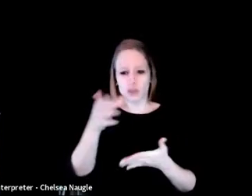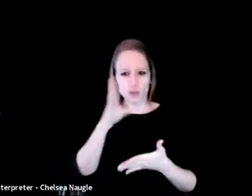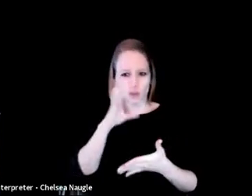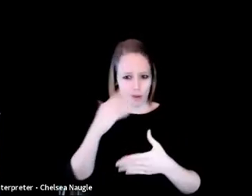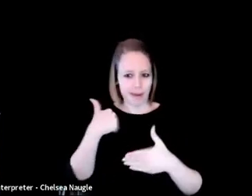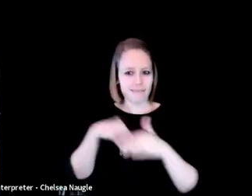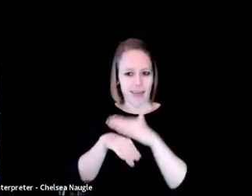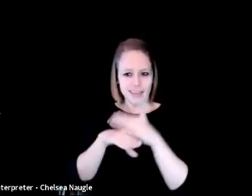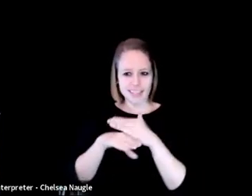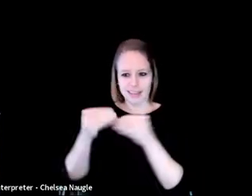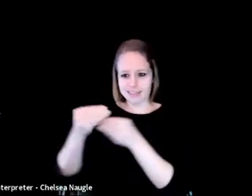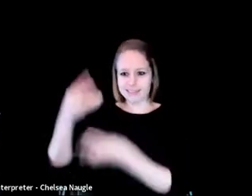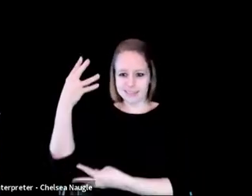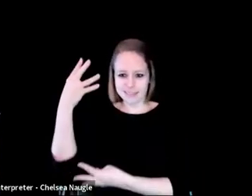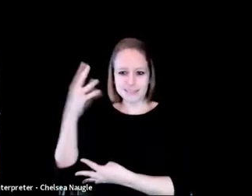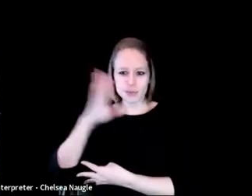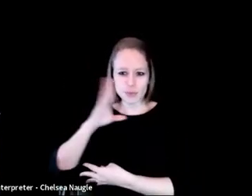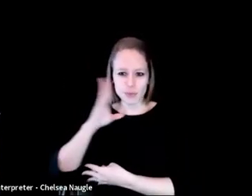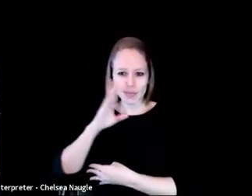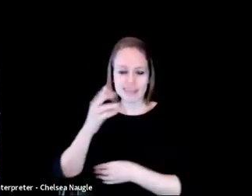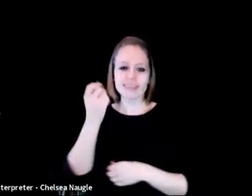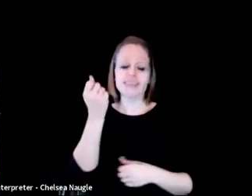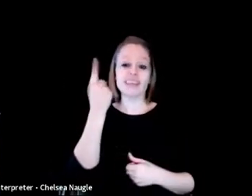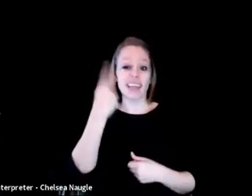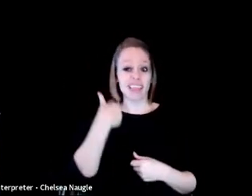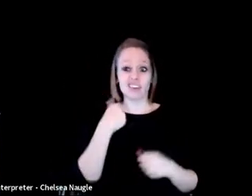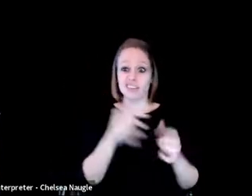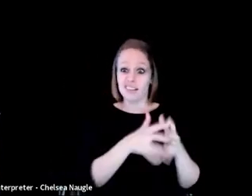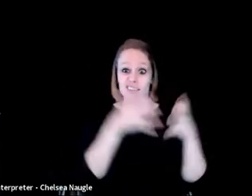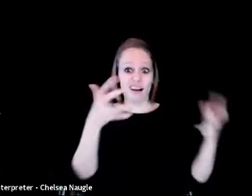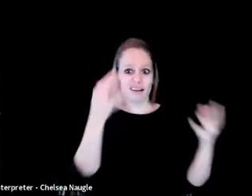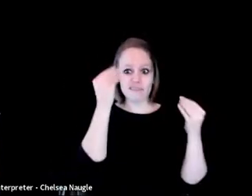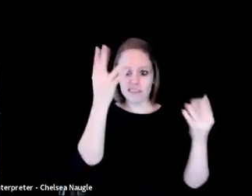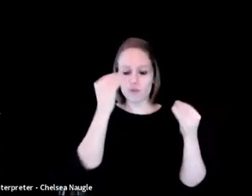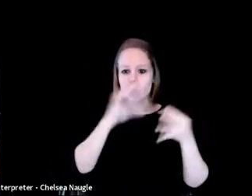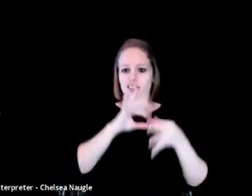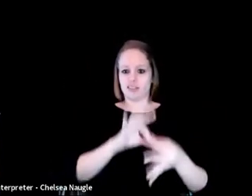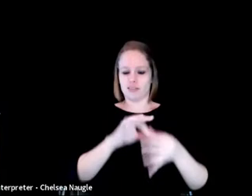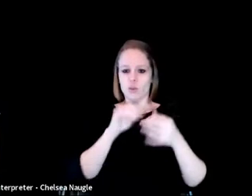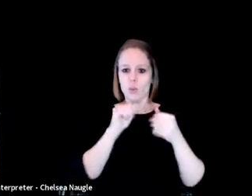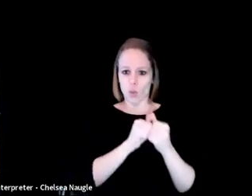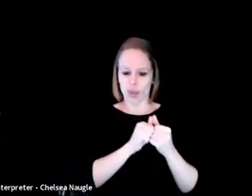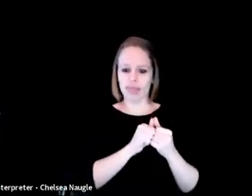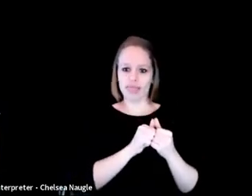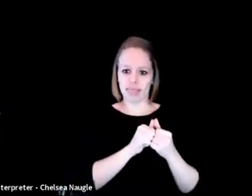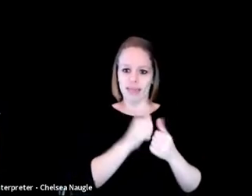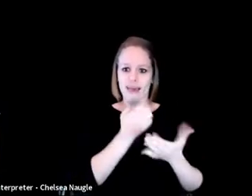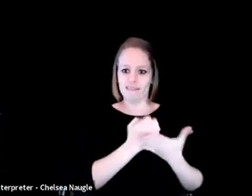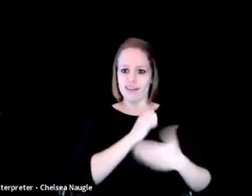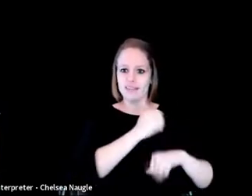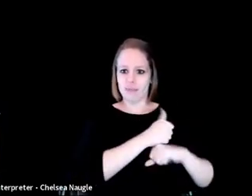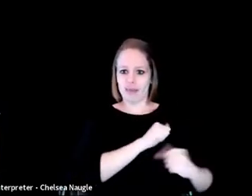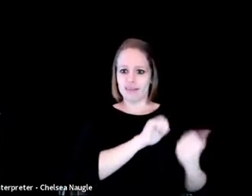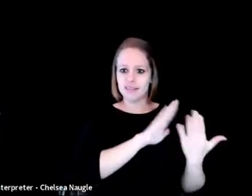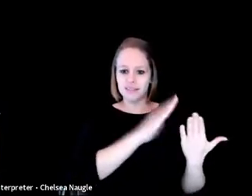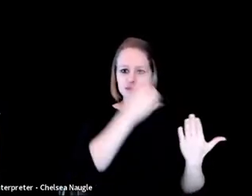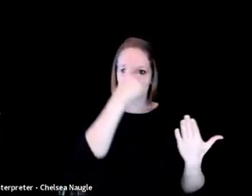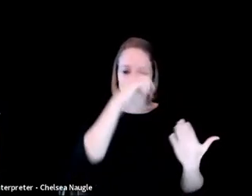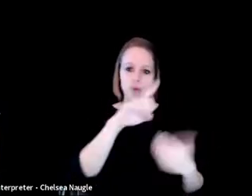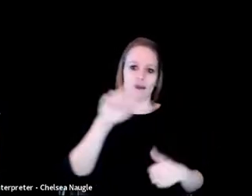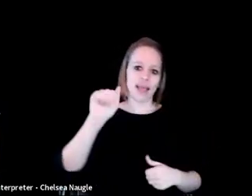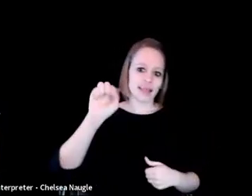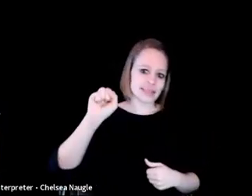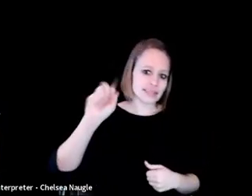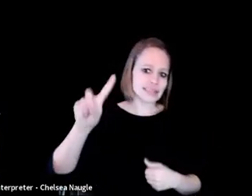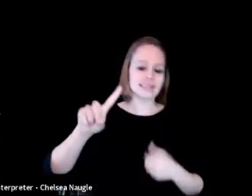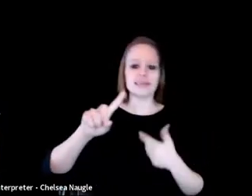there's plenty out there in terms of knowing what the evidence base is for ASD, deaf blindness, and charge. It's all on your